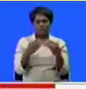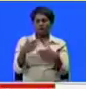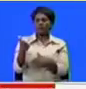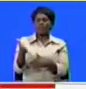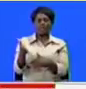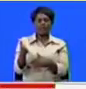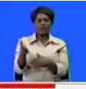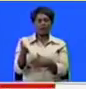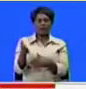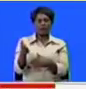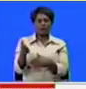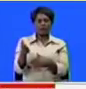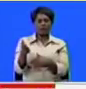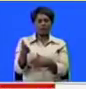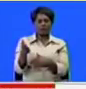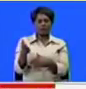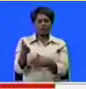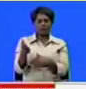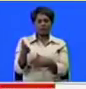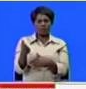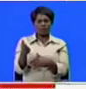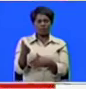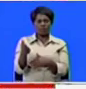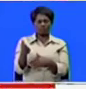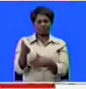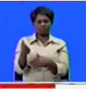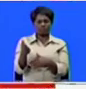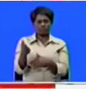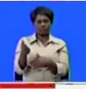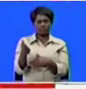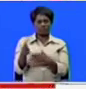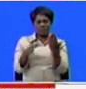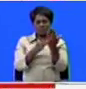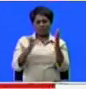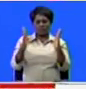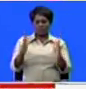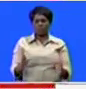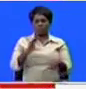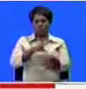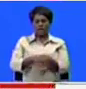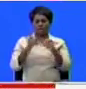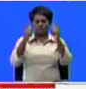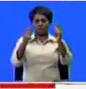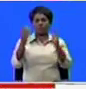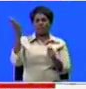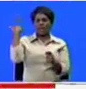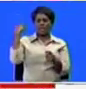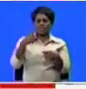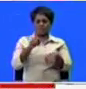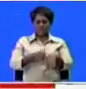able to show them some of the fundamentals of basketball. Nyota huyu ambaye alishinda taji la NBA msimu jana na